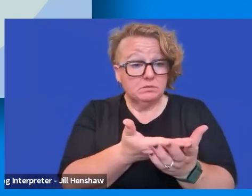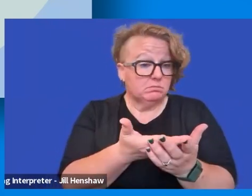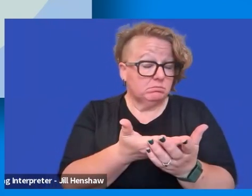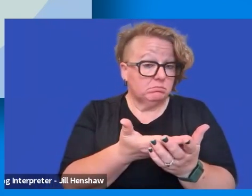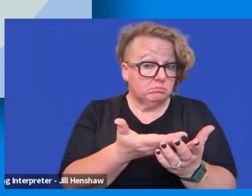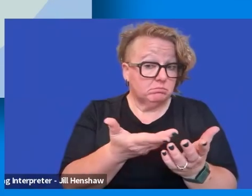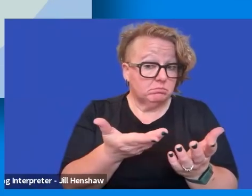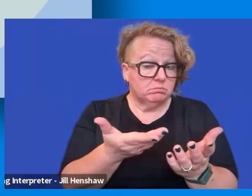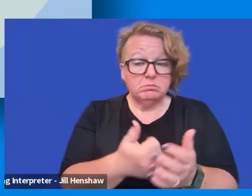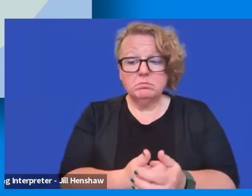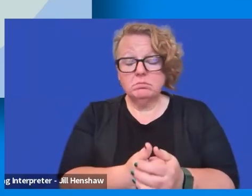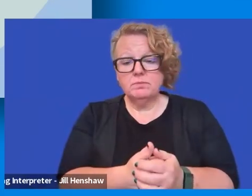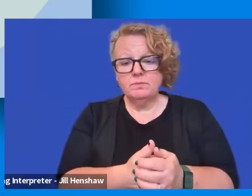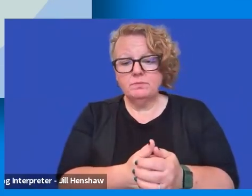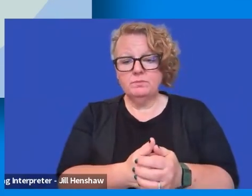remark?